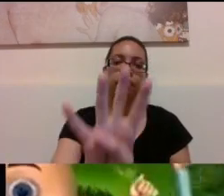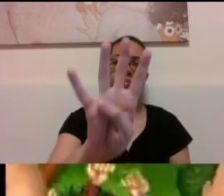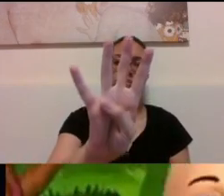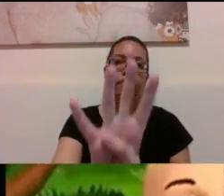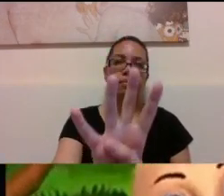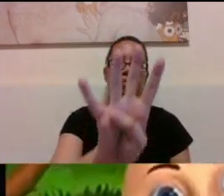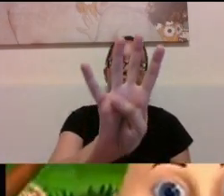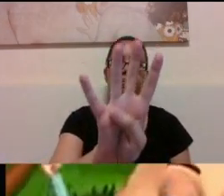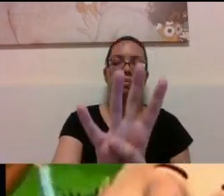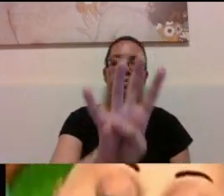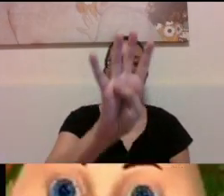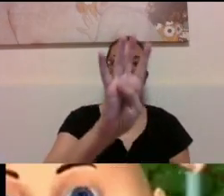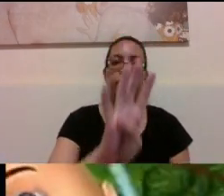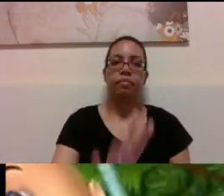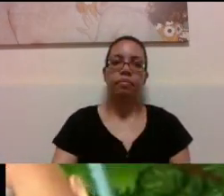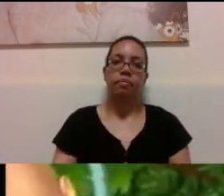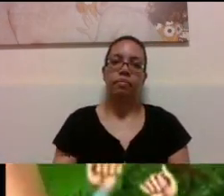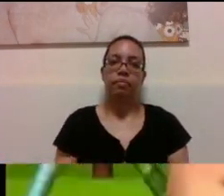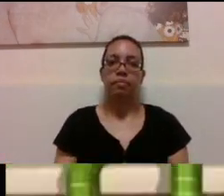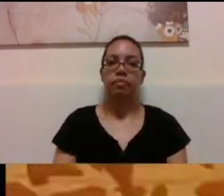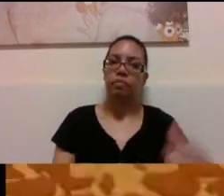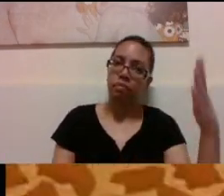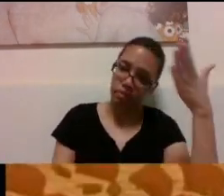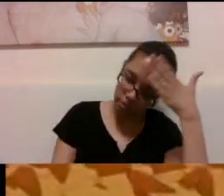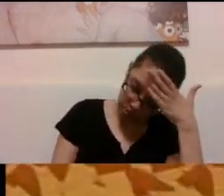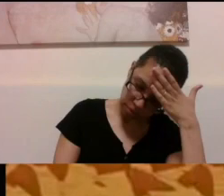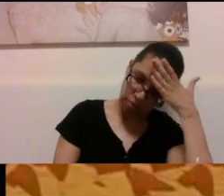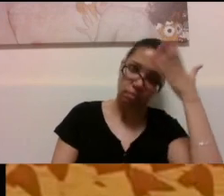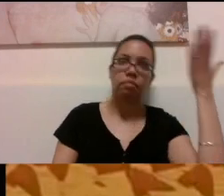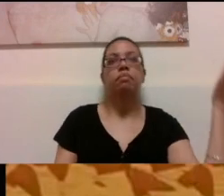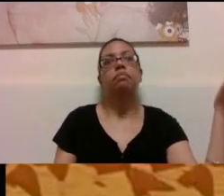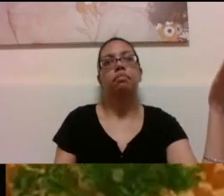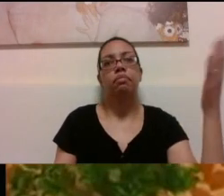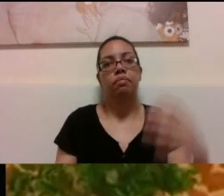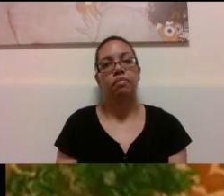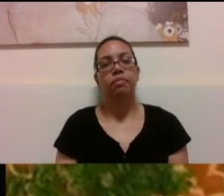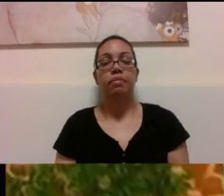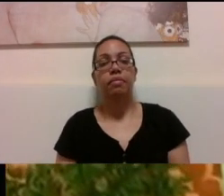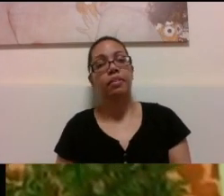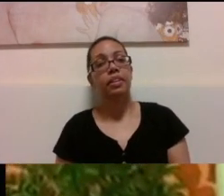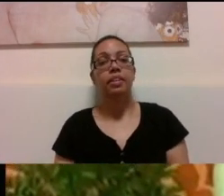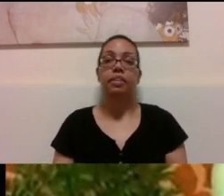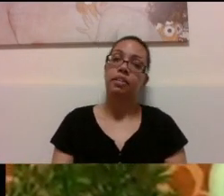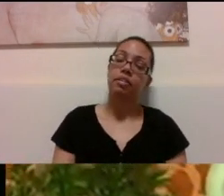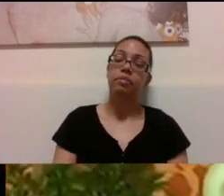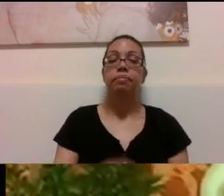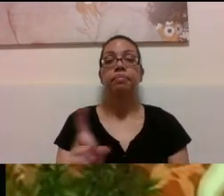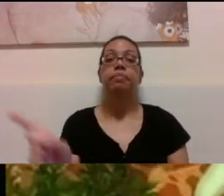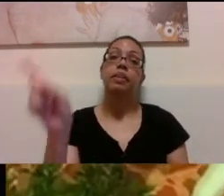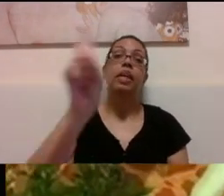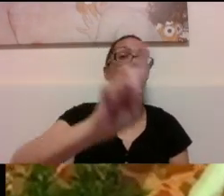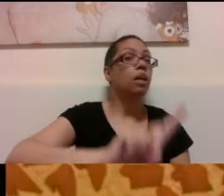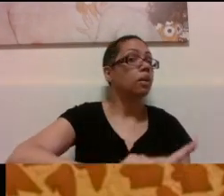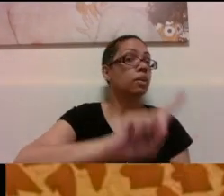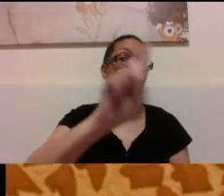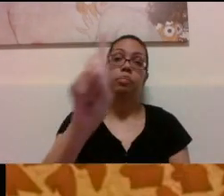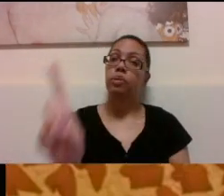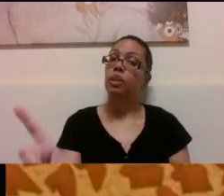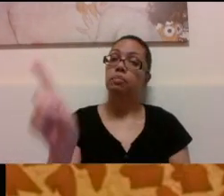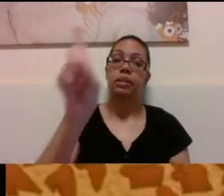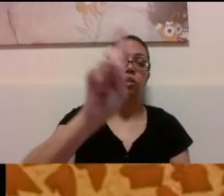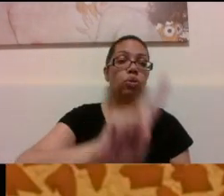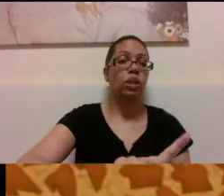4. Humpty Dumpty sat on a wall. One Humpty Dumpty had a great fall. All the king's horses and all the king's